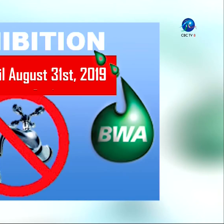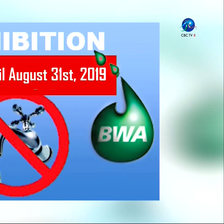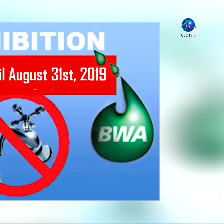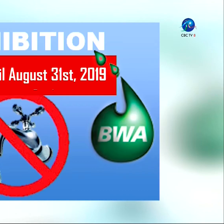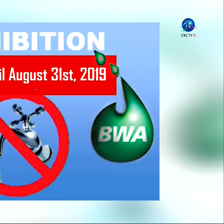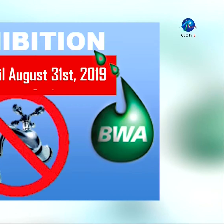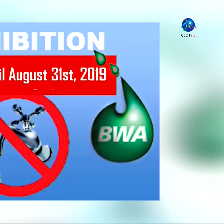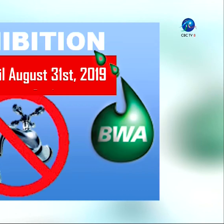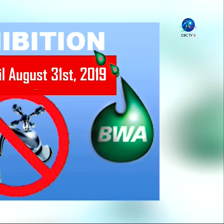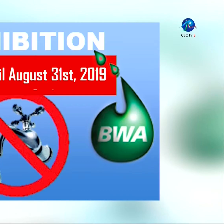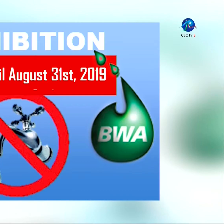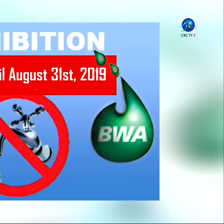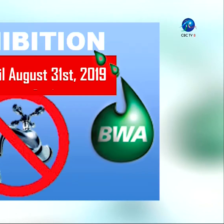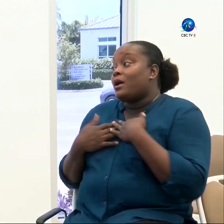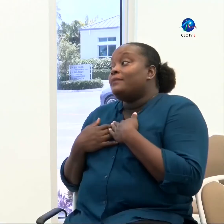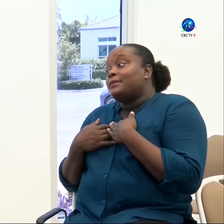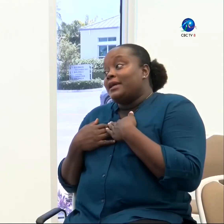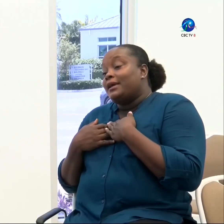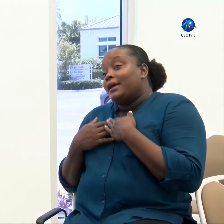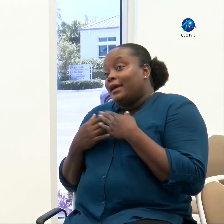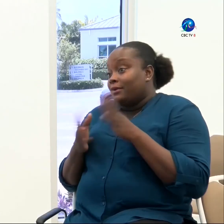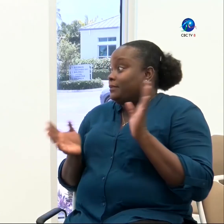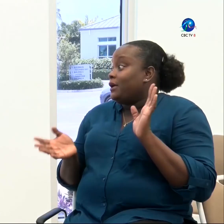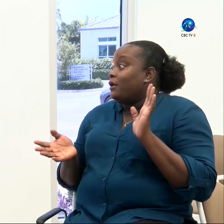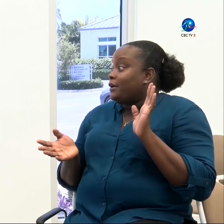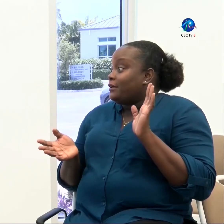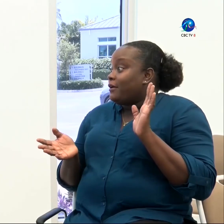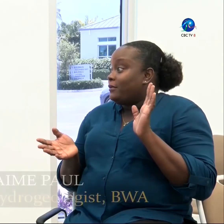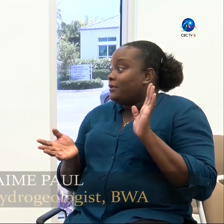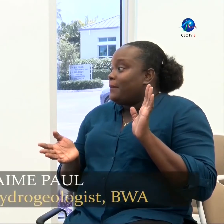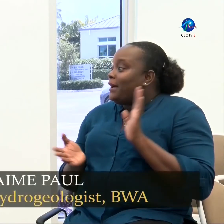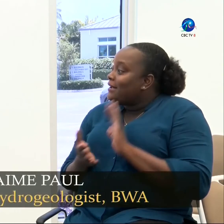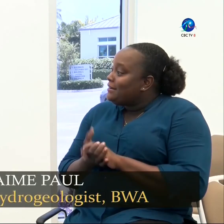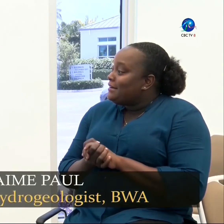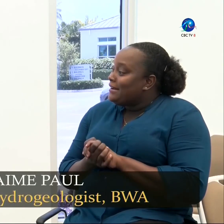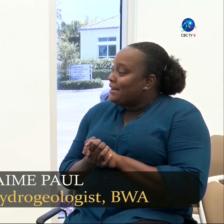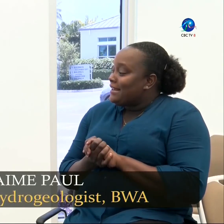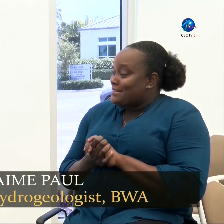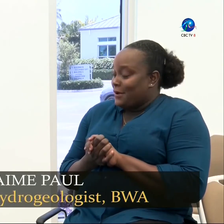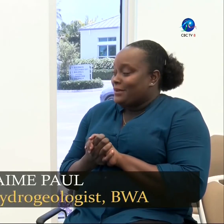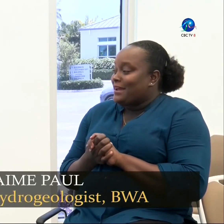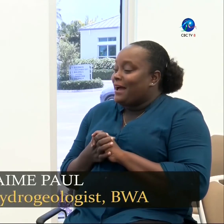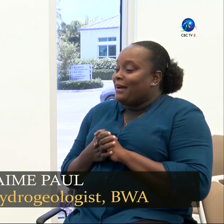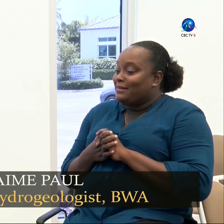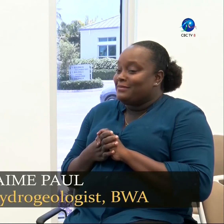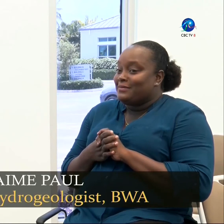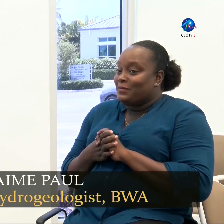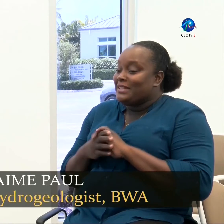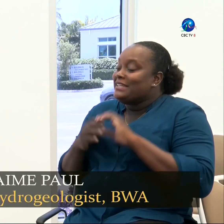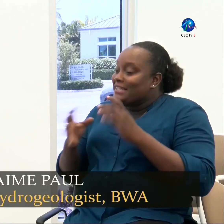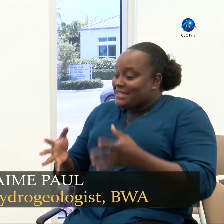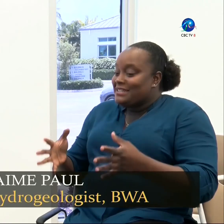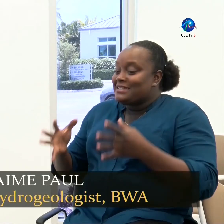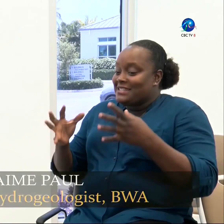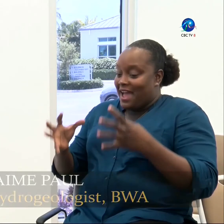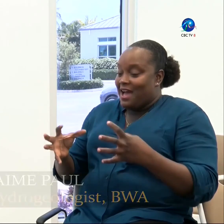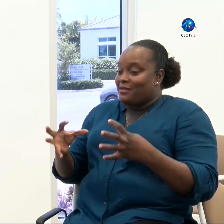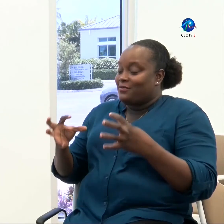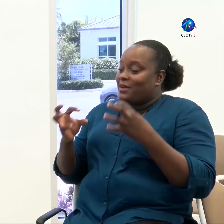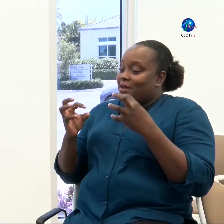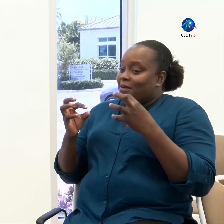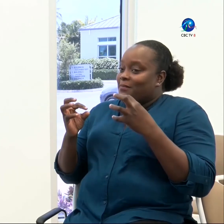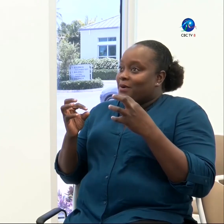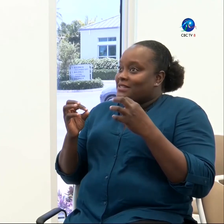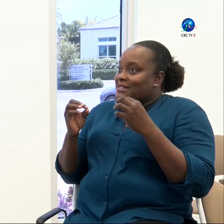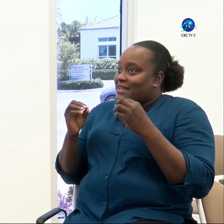effect. It's still very important. If it were up to me, it would be all year round. But it's not. We need to